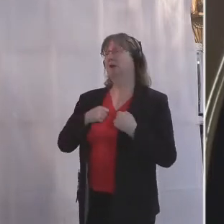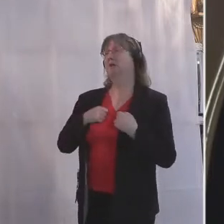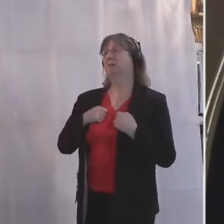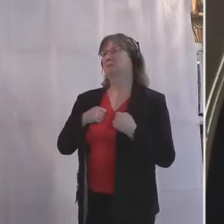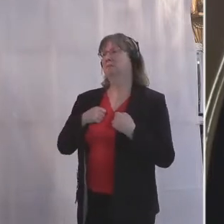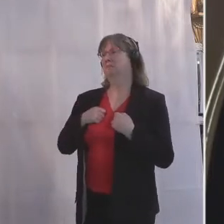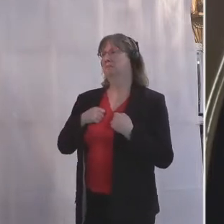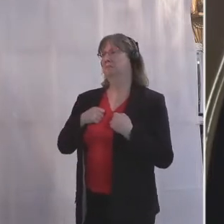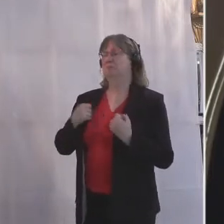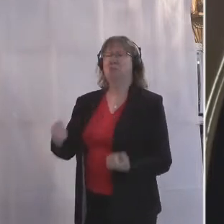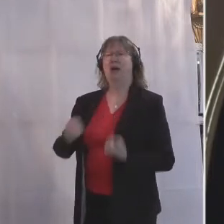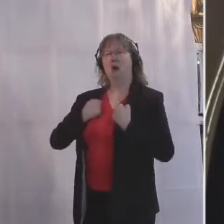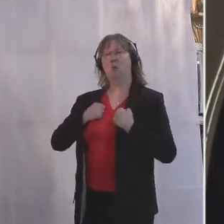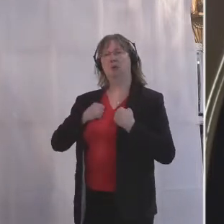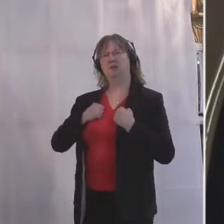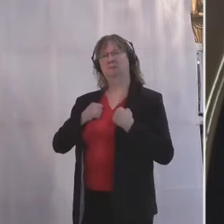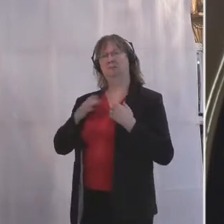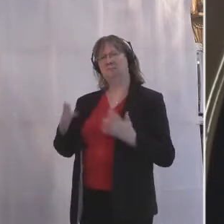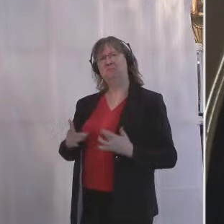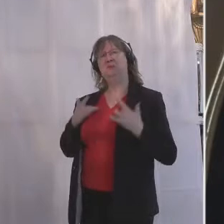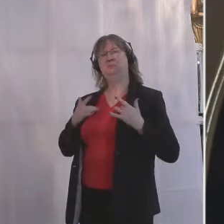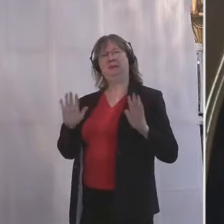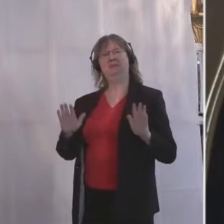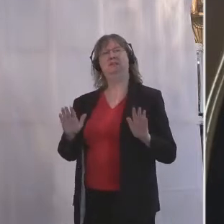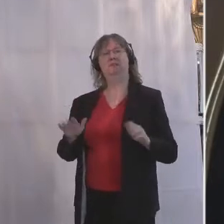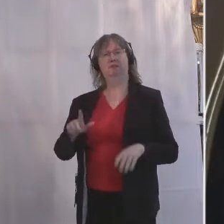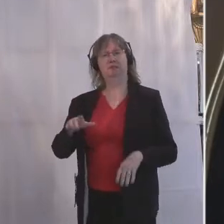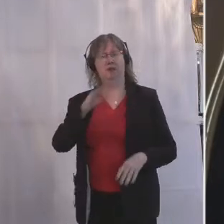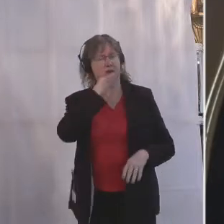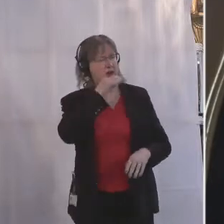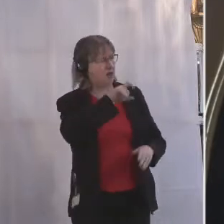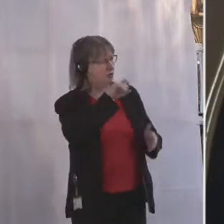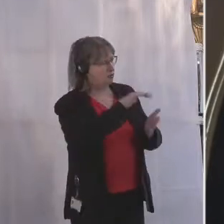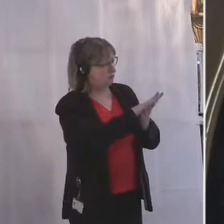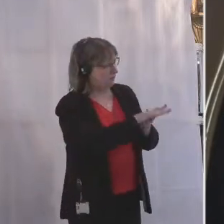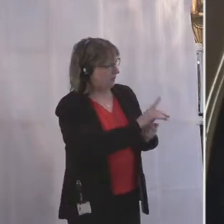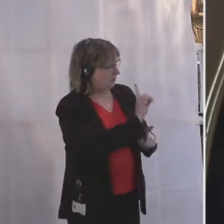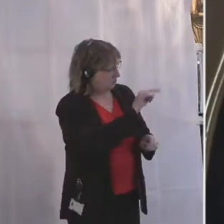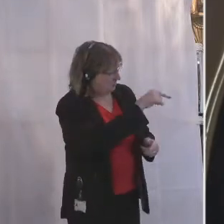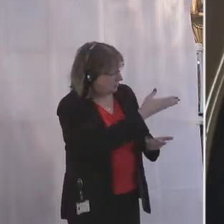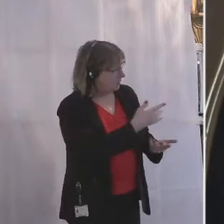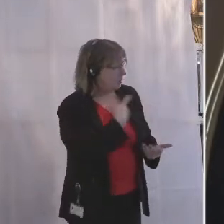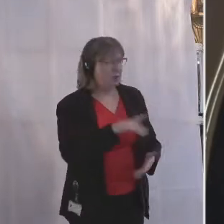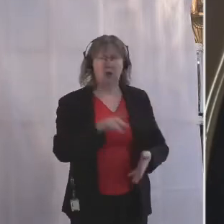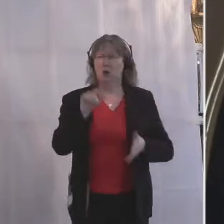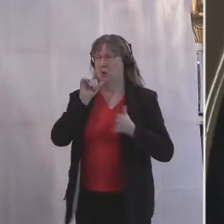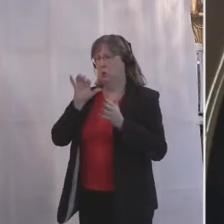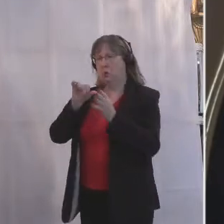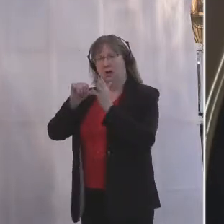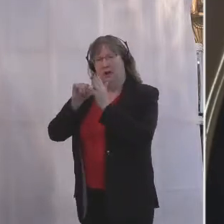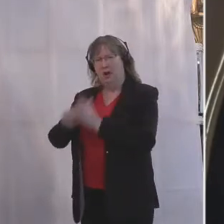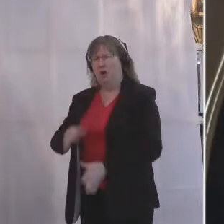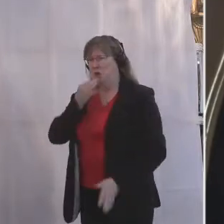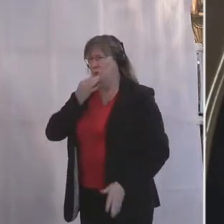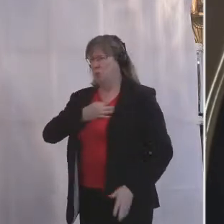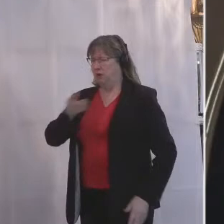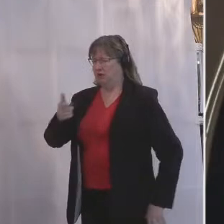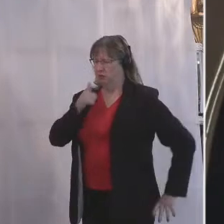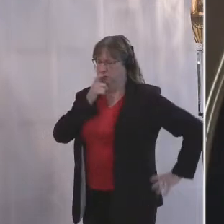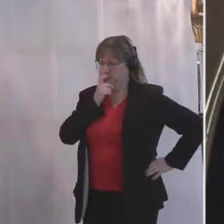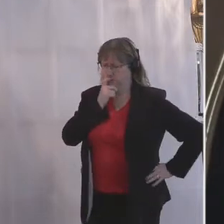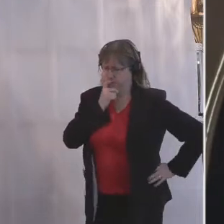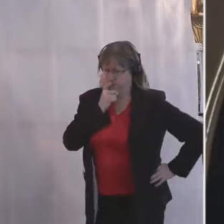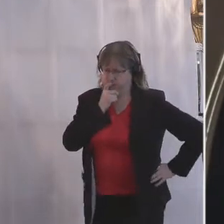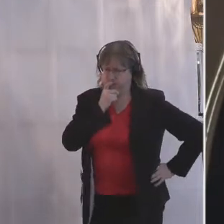unique perspective. Yeah, absolutely. Christine, how about you? It's a really hard one, because I